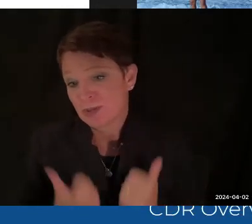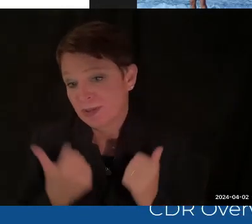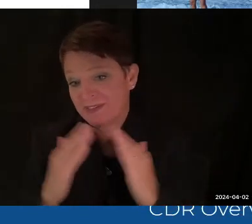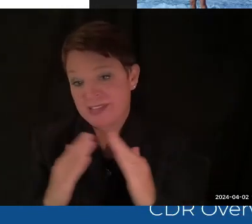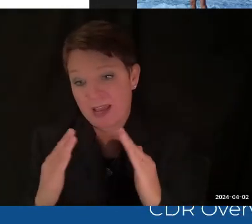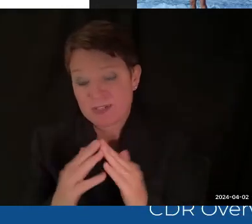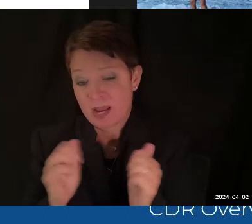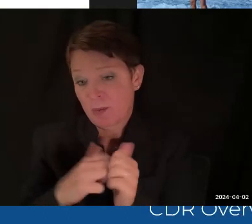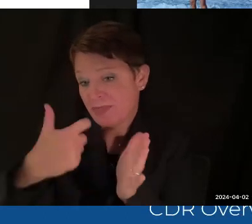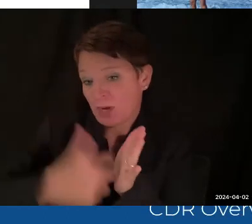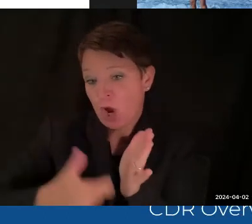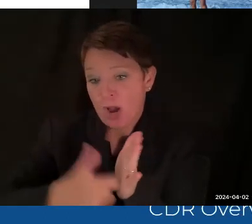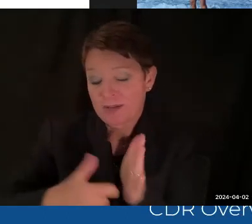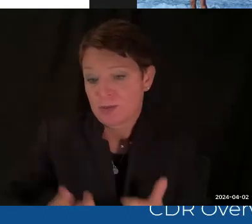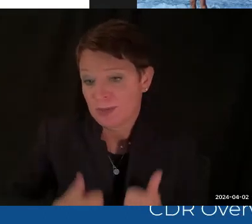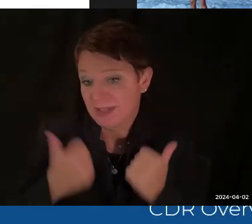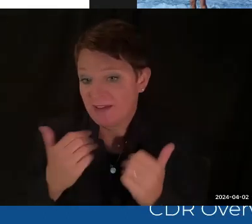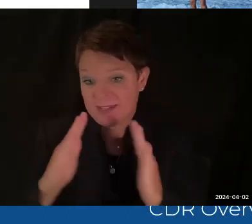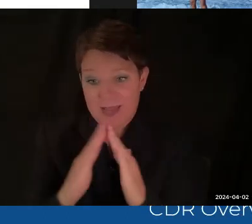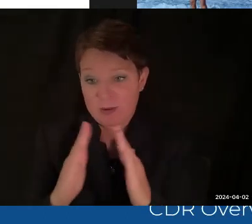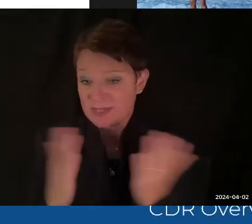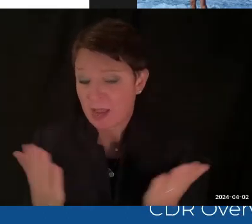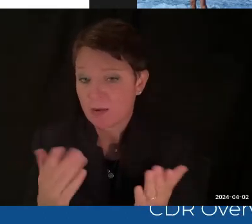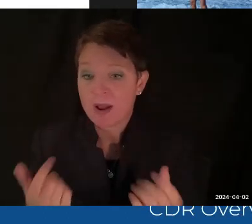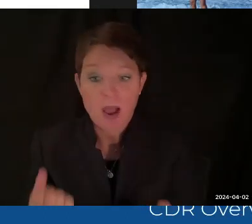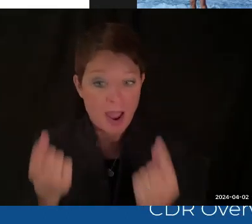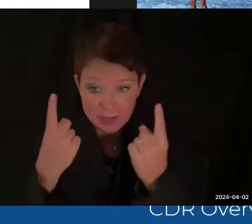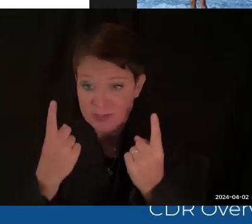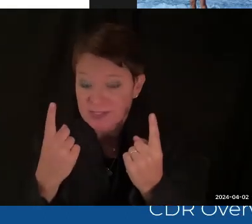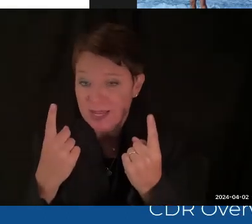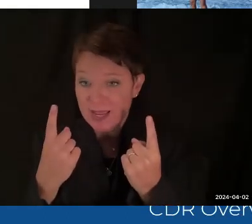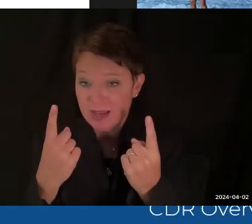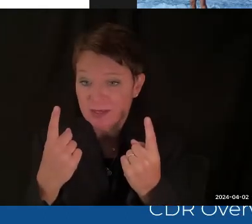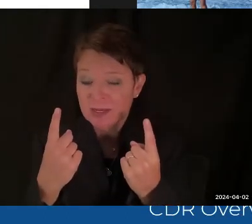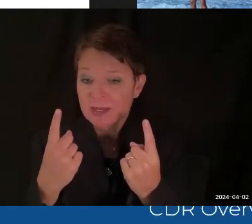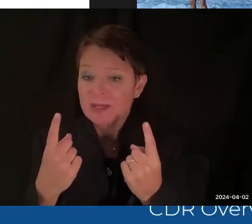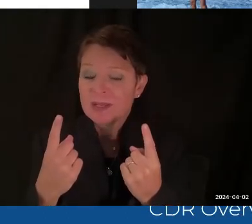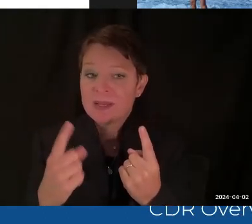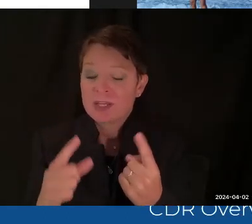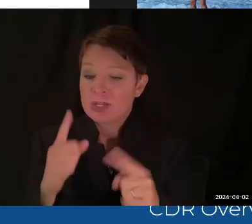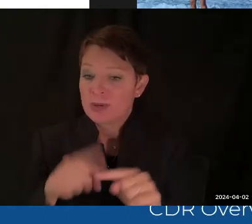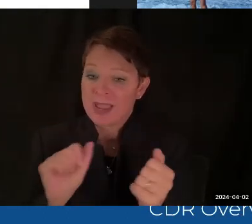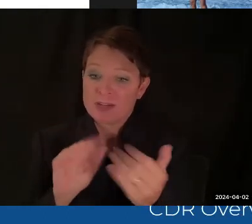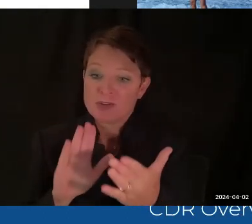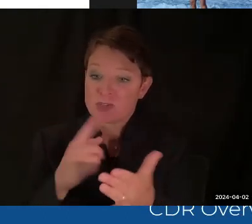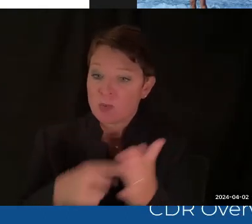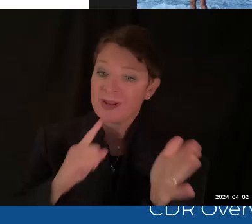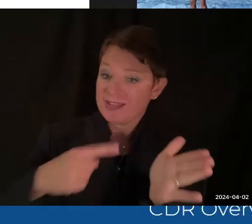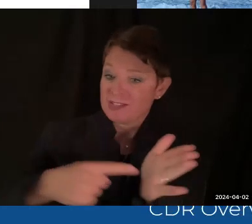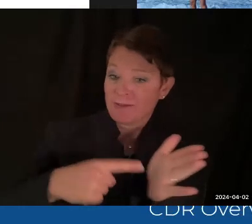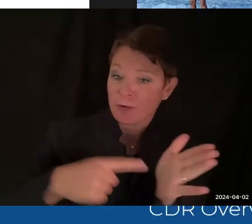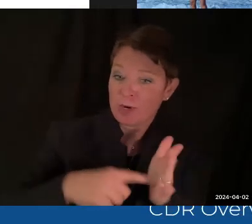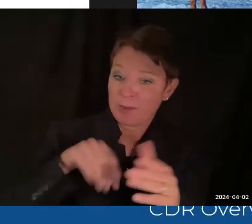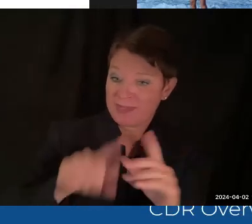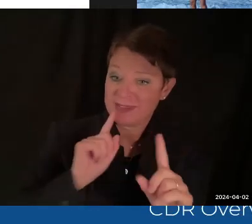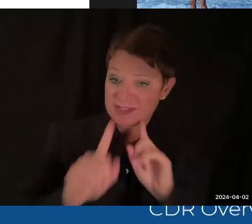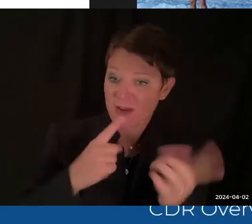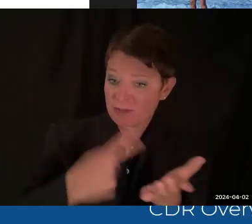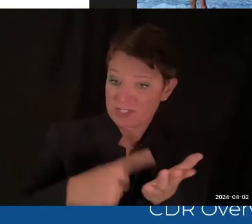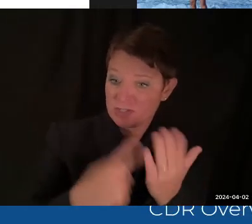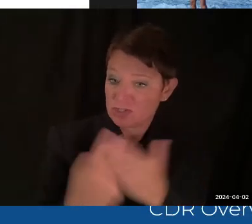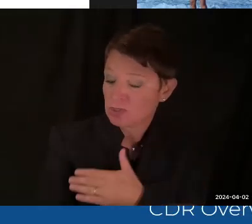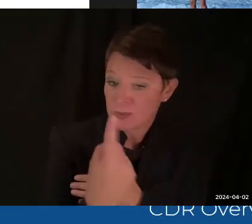downtown with the prices. I understand that it's out of scope to address what is affordable in this conversation